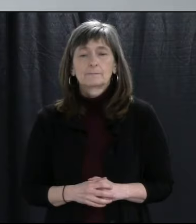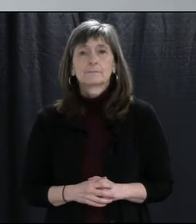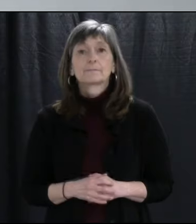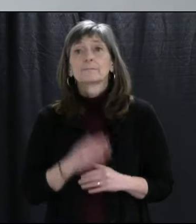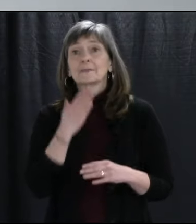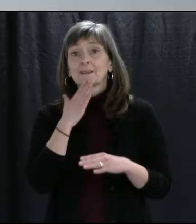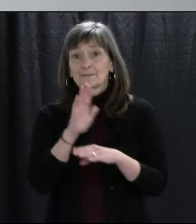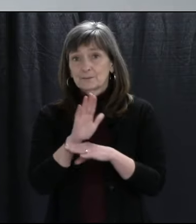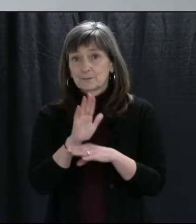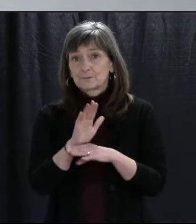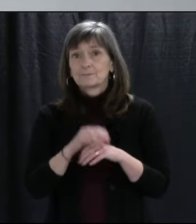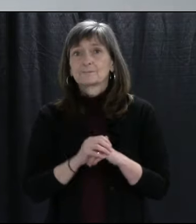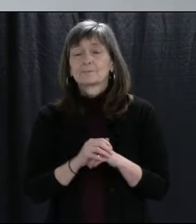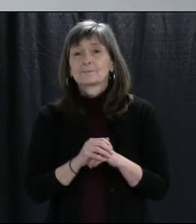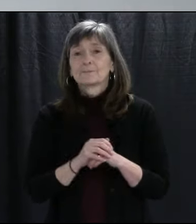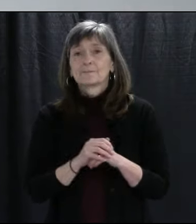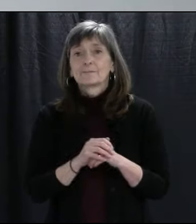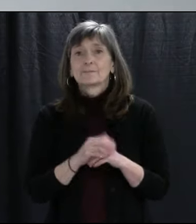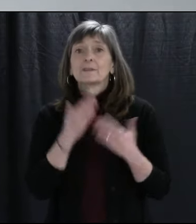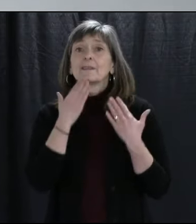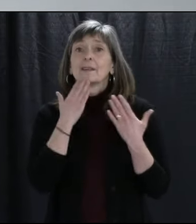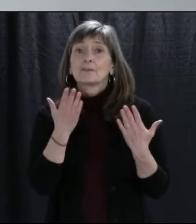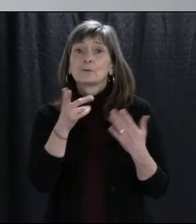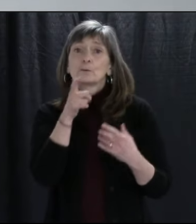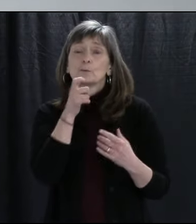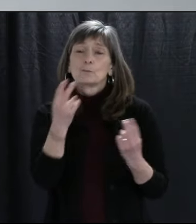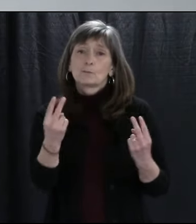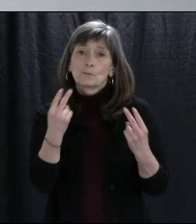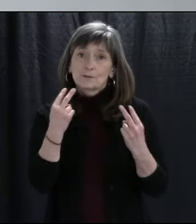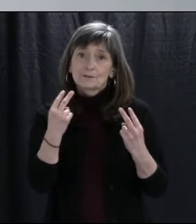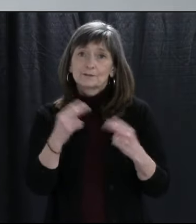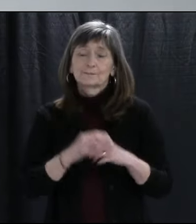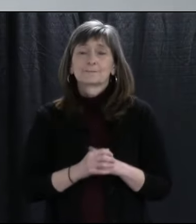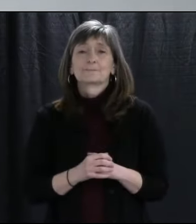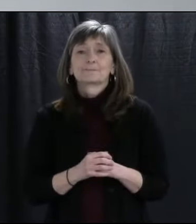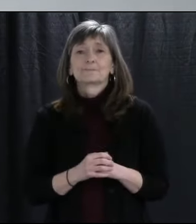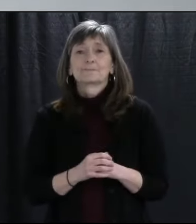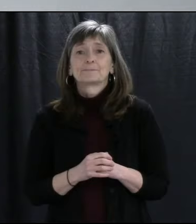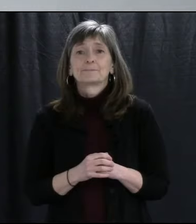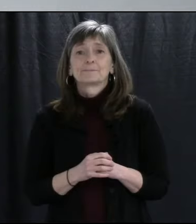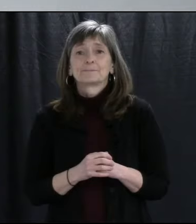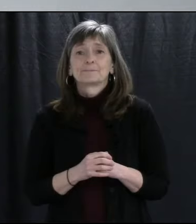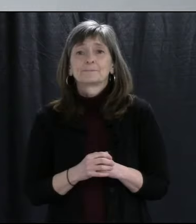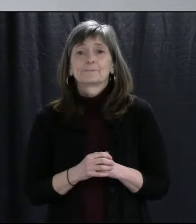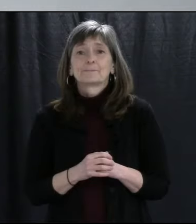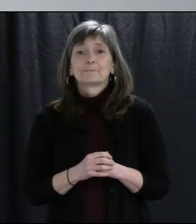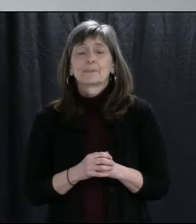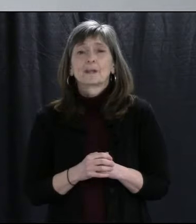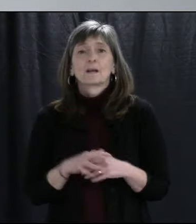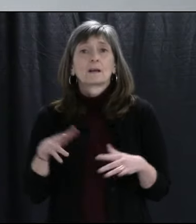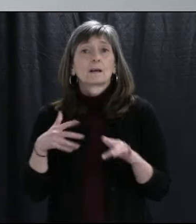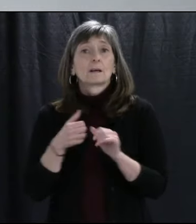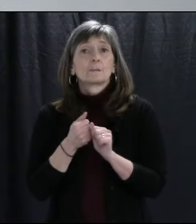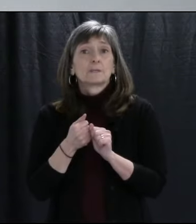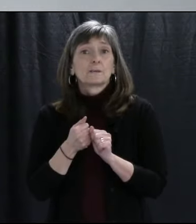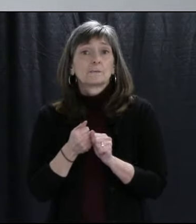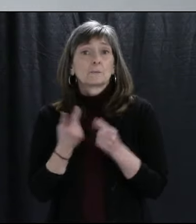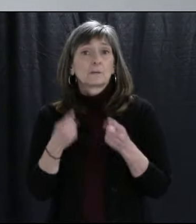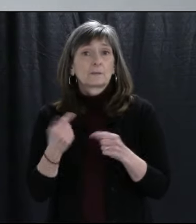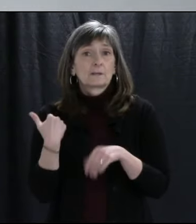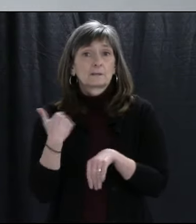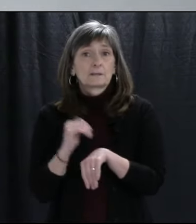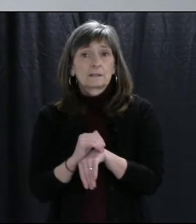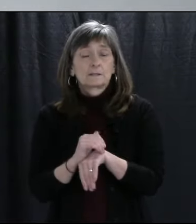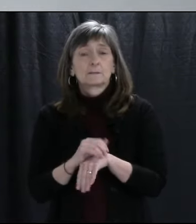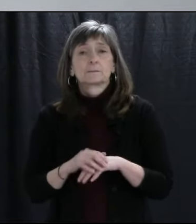Good afternoon, everyone, and thank you to those joining us on the line and to those watching online. I'll begin today with an update on our cases.